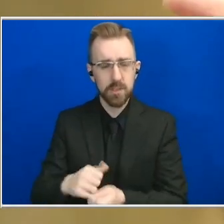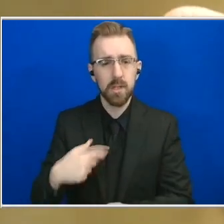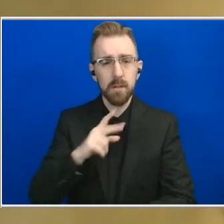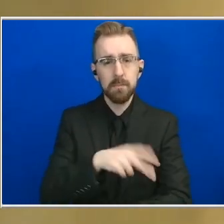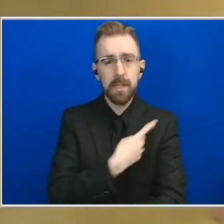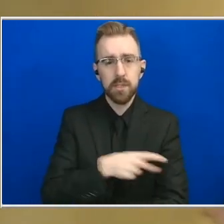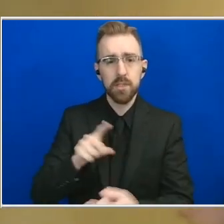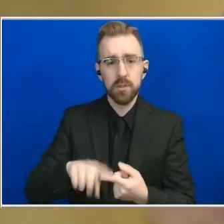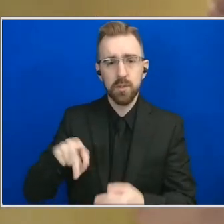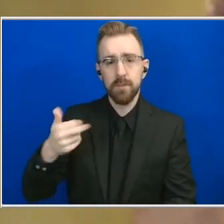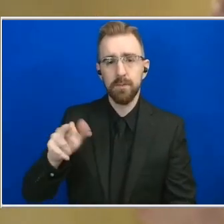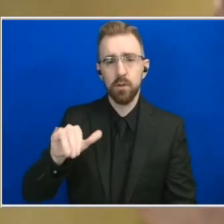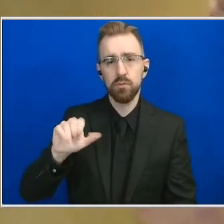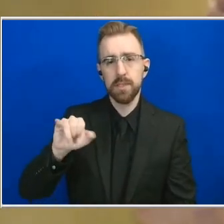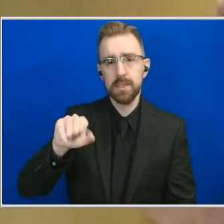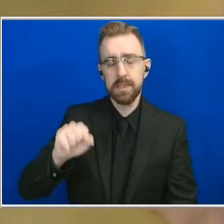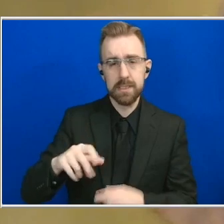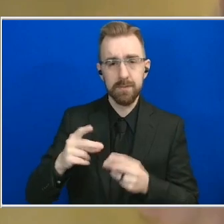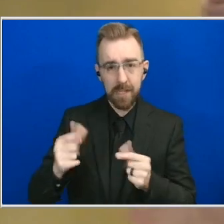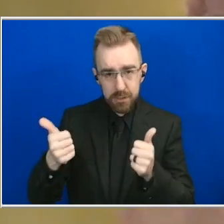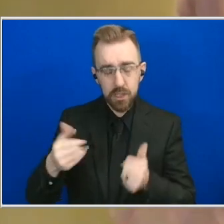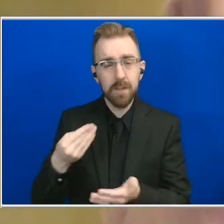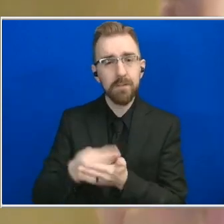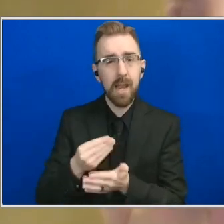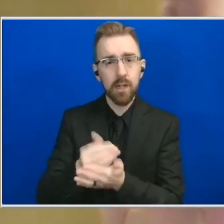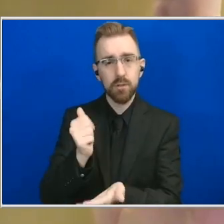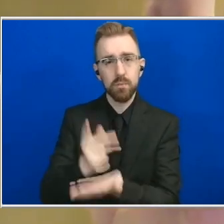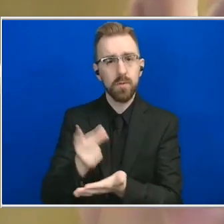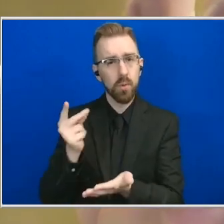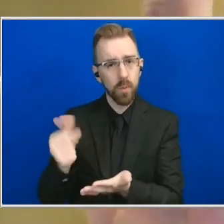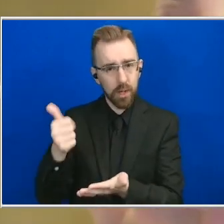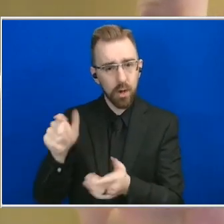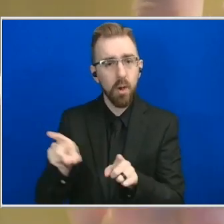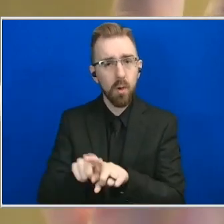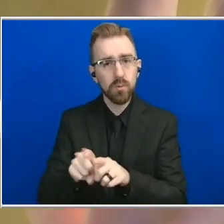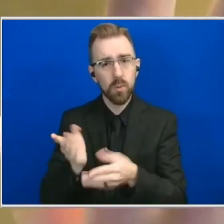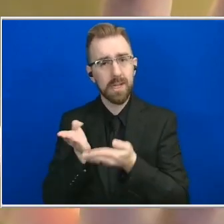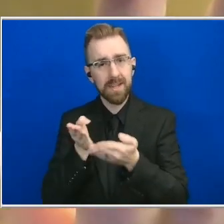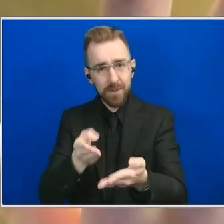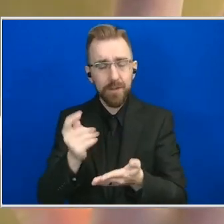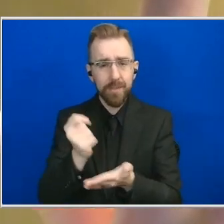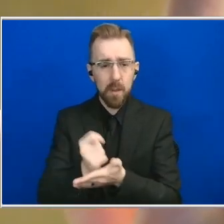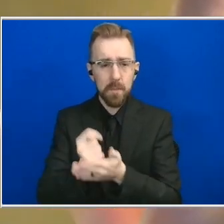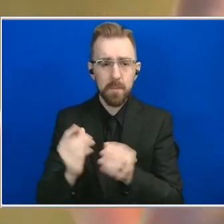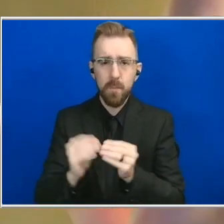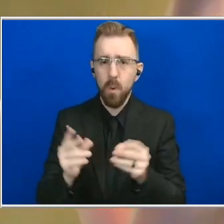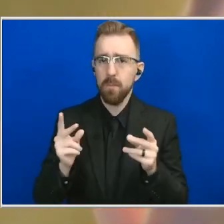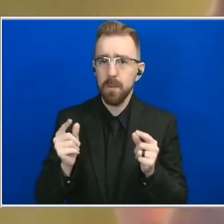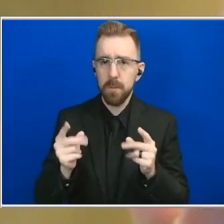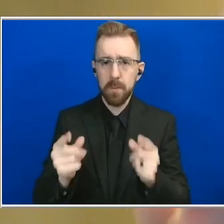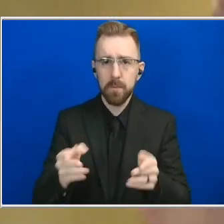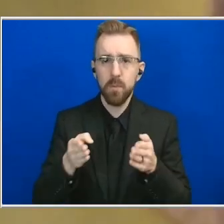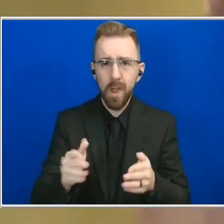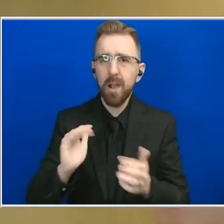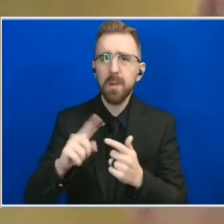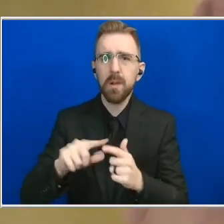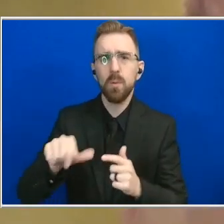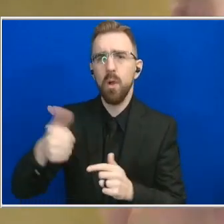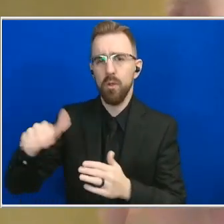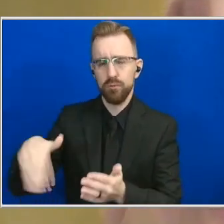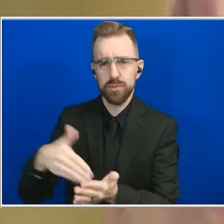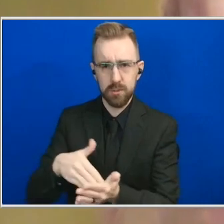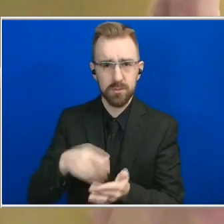faster. We're getting financial approvals quicker. And we're actually delivering therapy in a much more efficient manner compared to other centers. And so this is